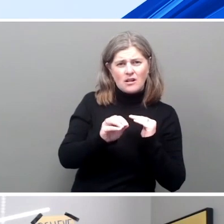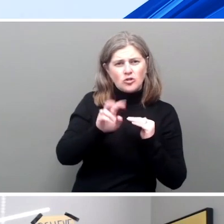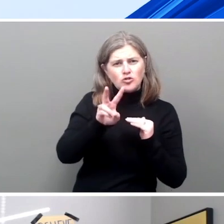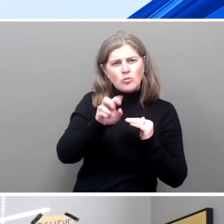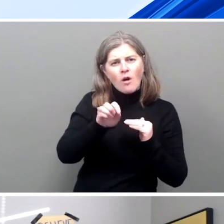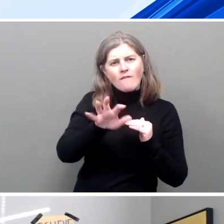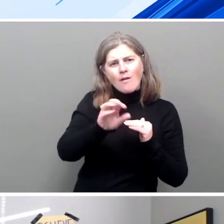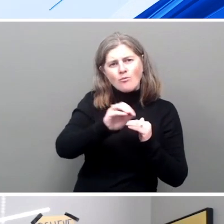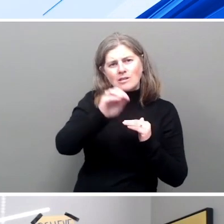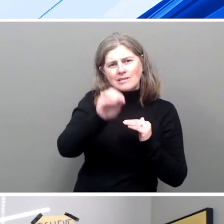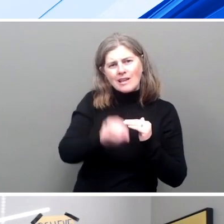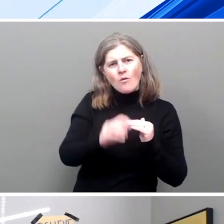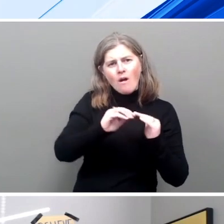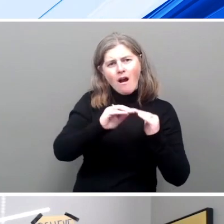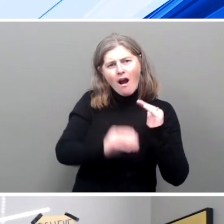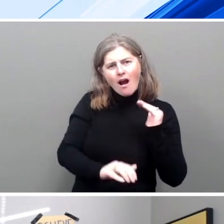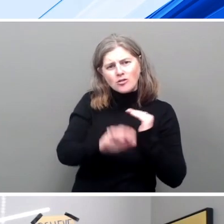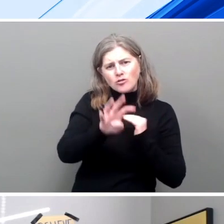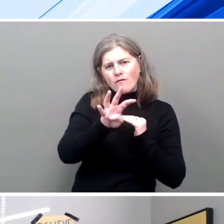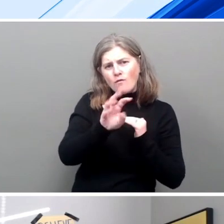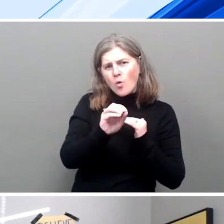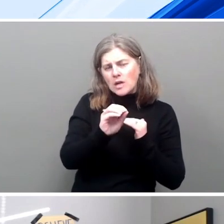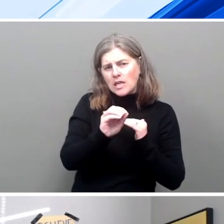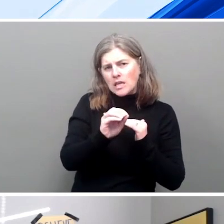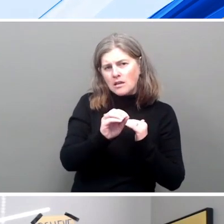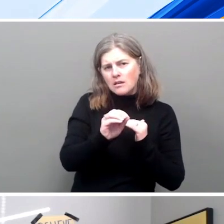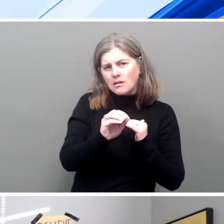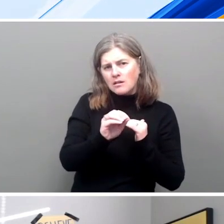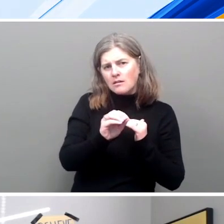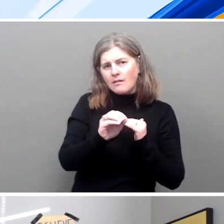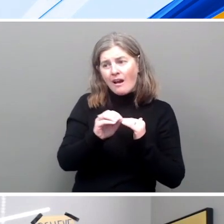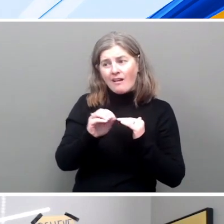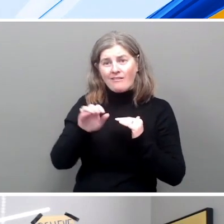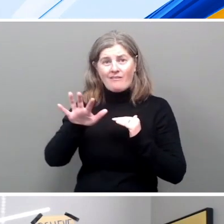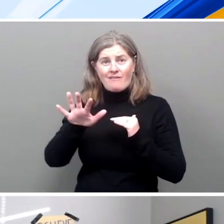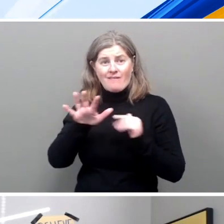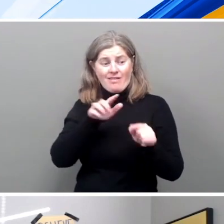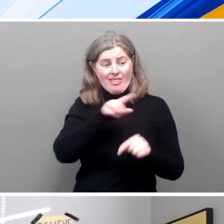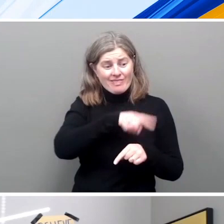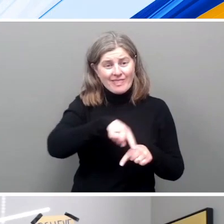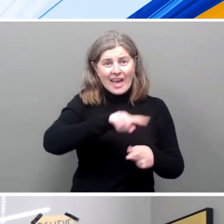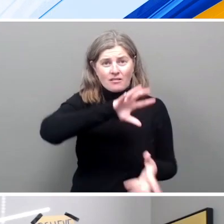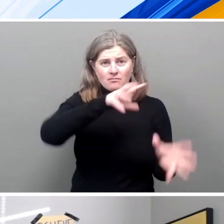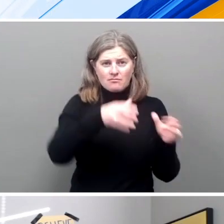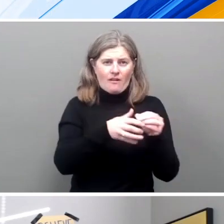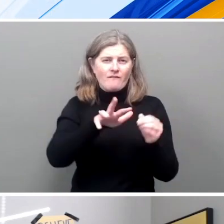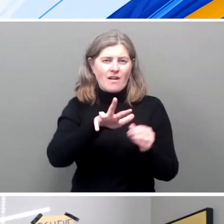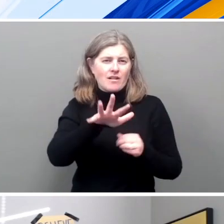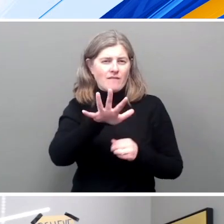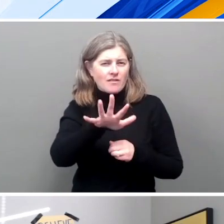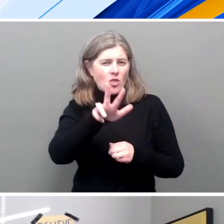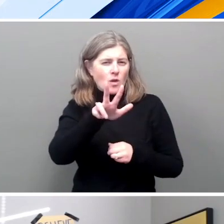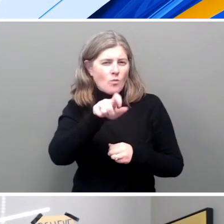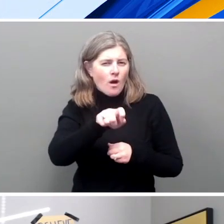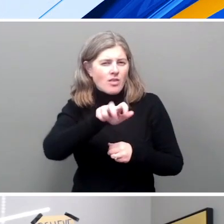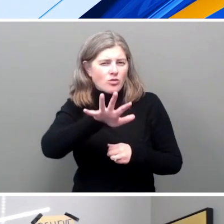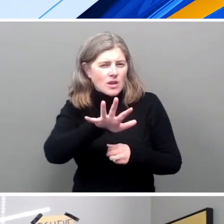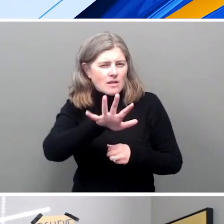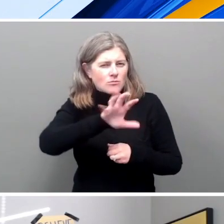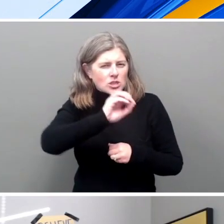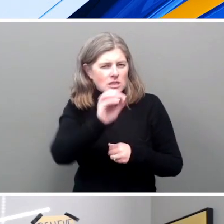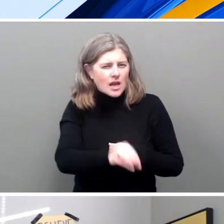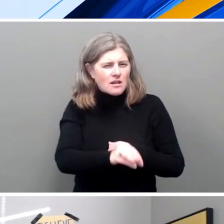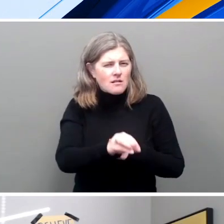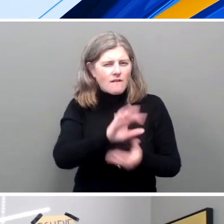of the deaths are those under 40. And they're 53.7% of the cases. So I'm trying to have a hard time